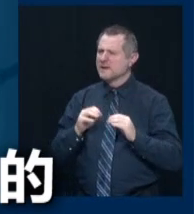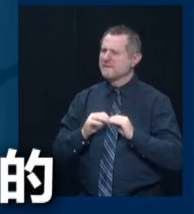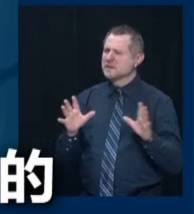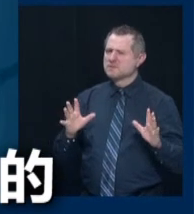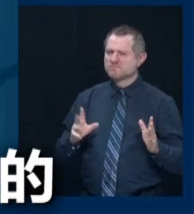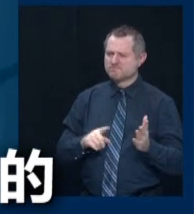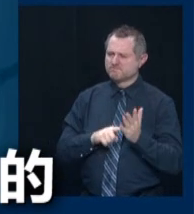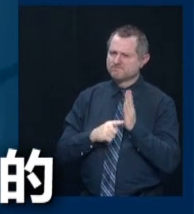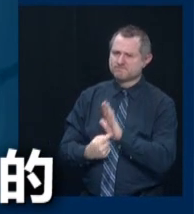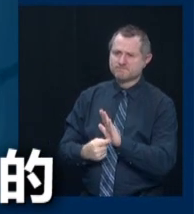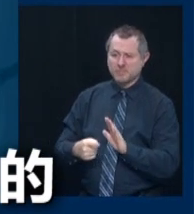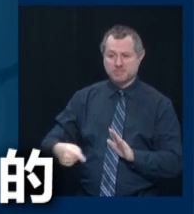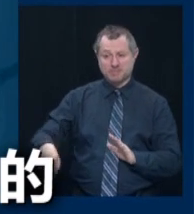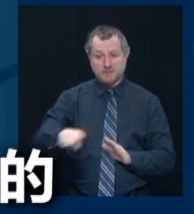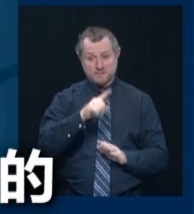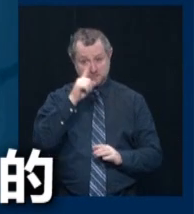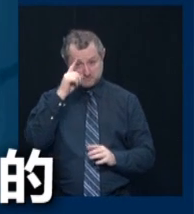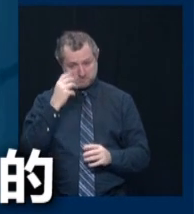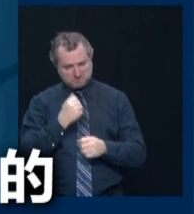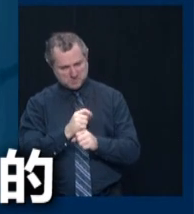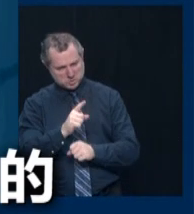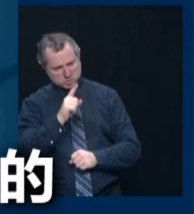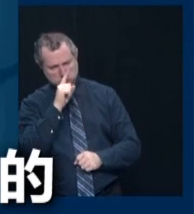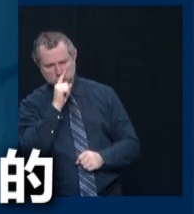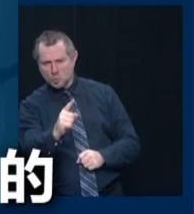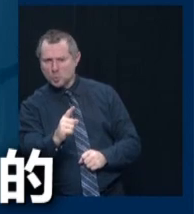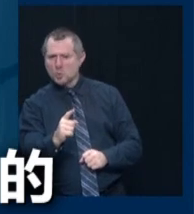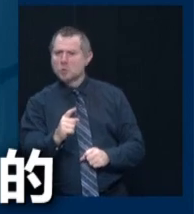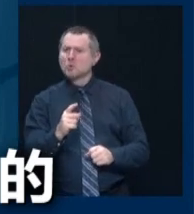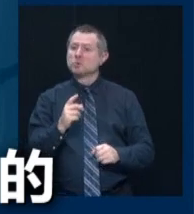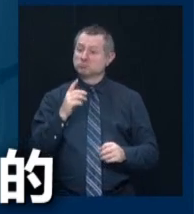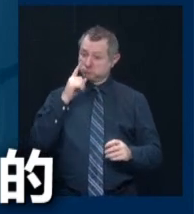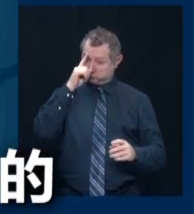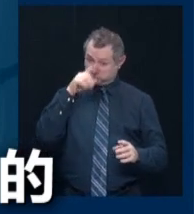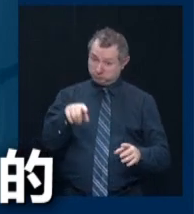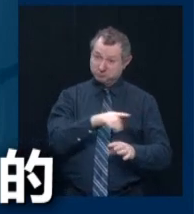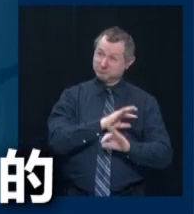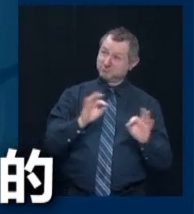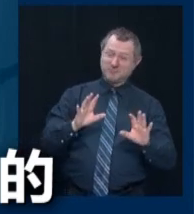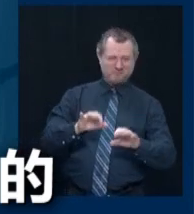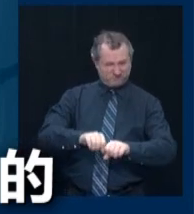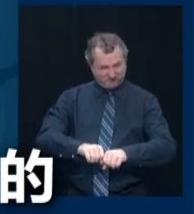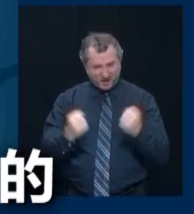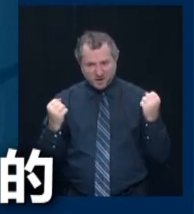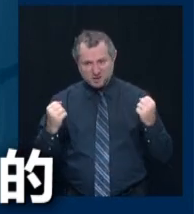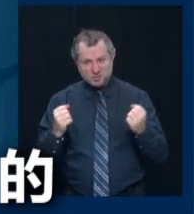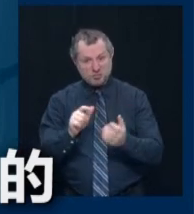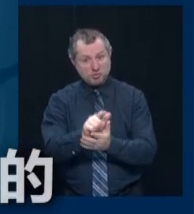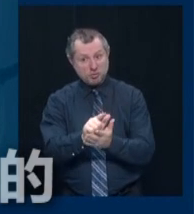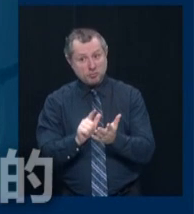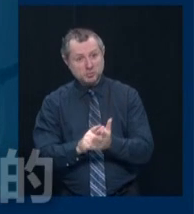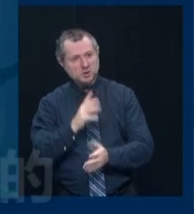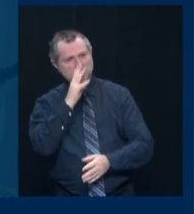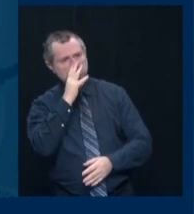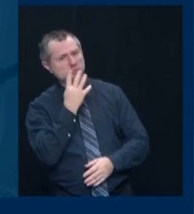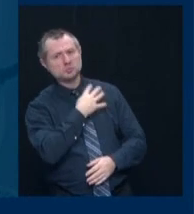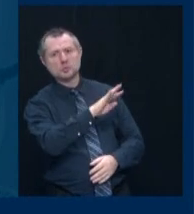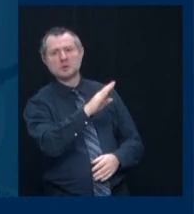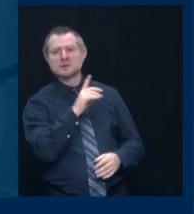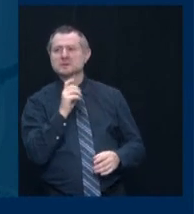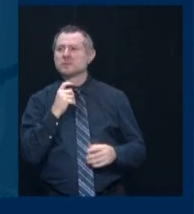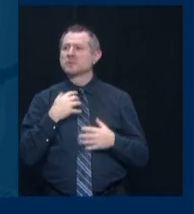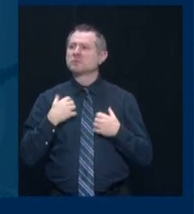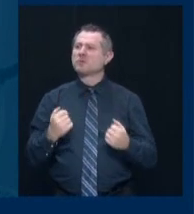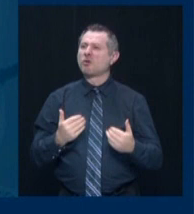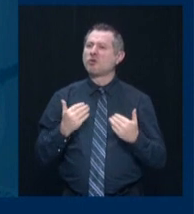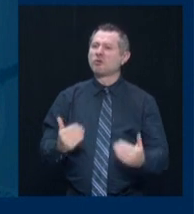the providers that if you violate the law on these vaccinations, we will find